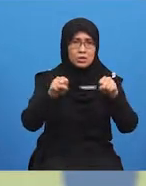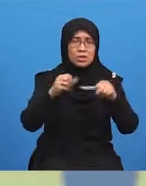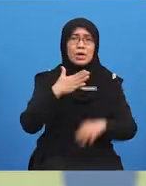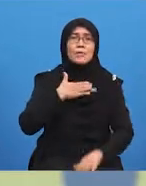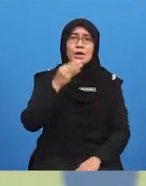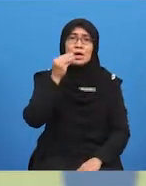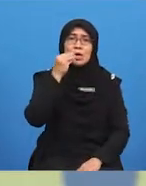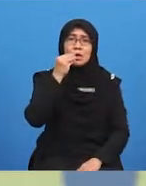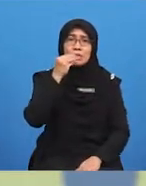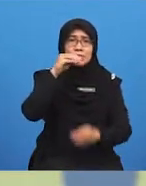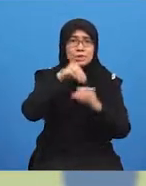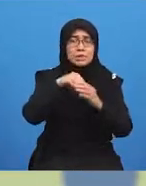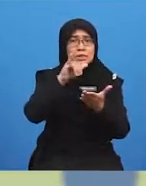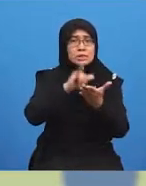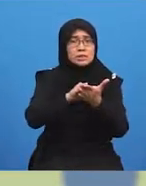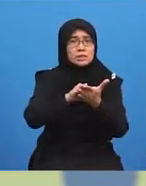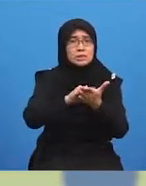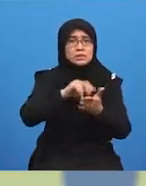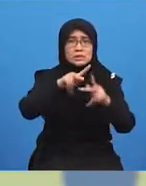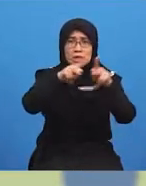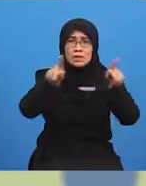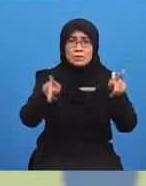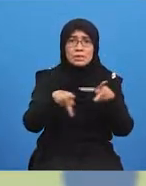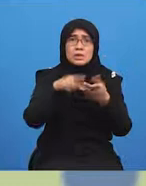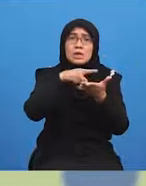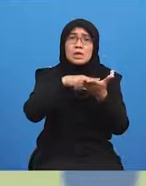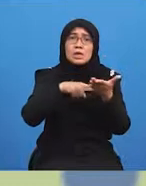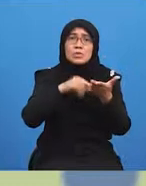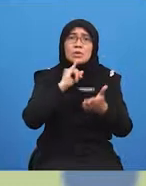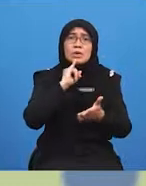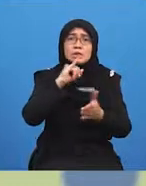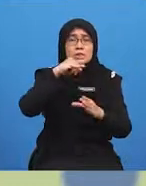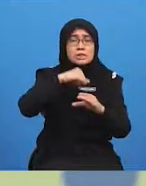I cook my food in this place. What is it called?